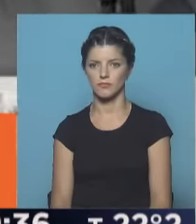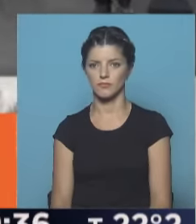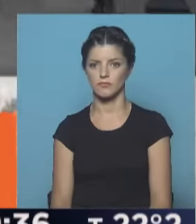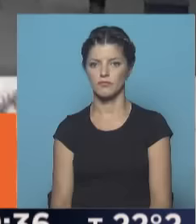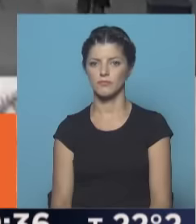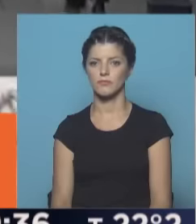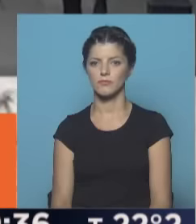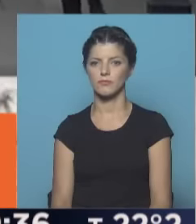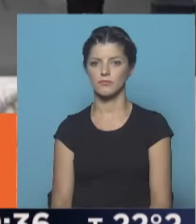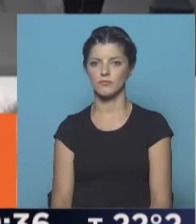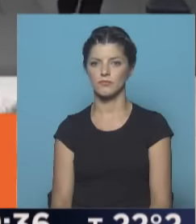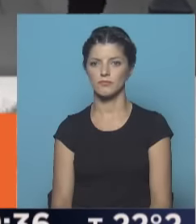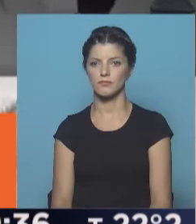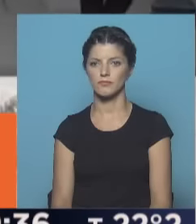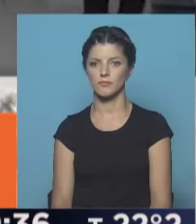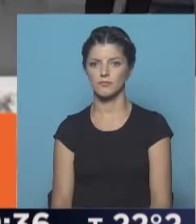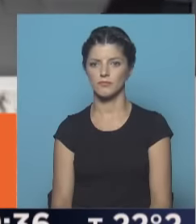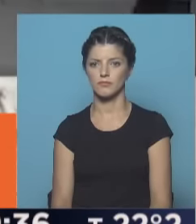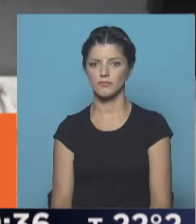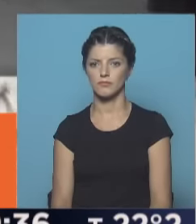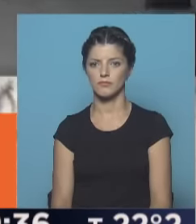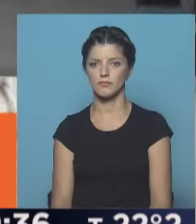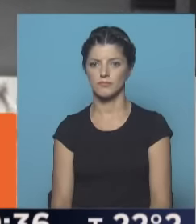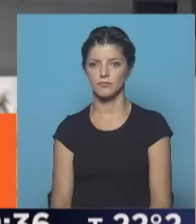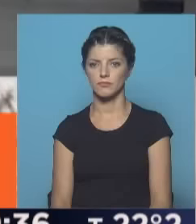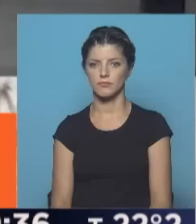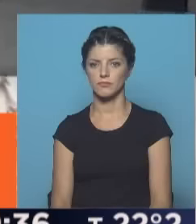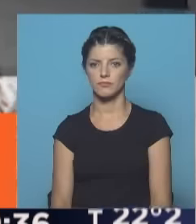a lot would change. A lot.